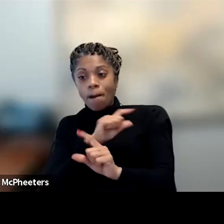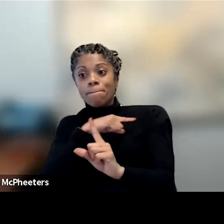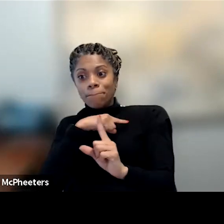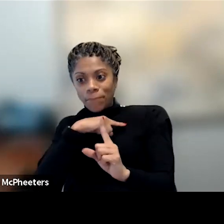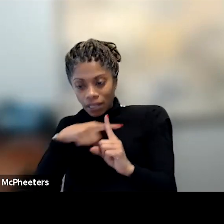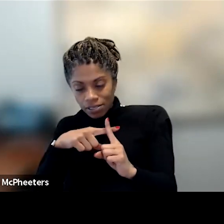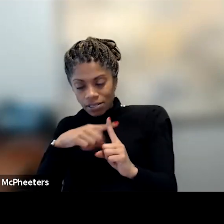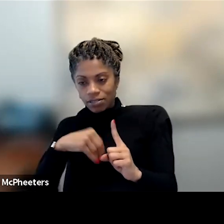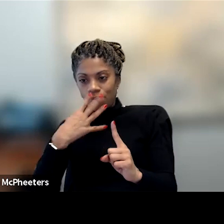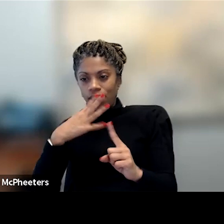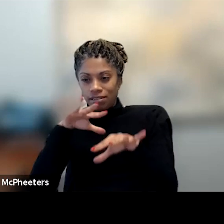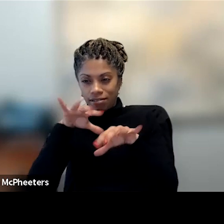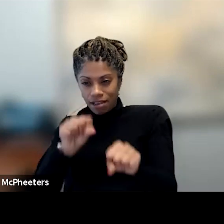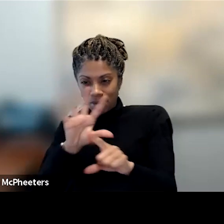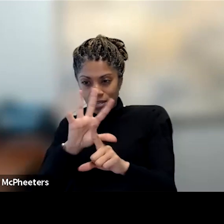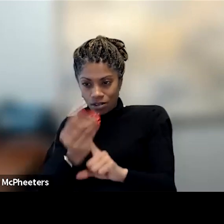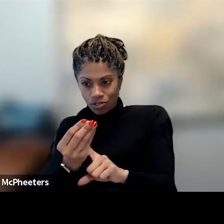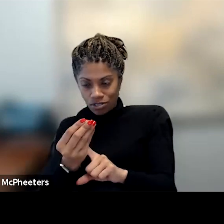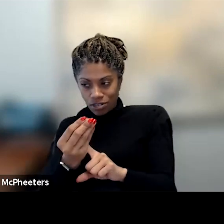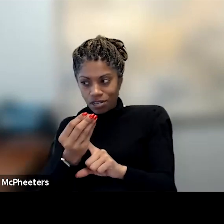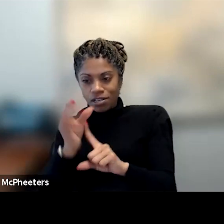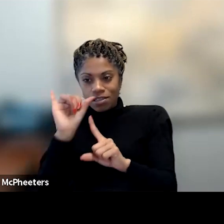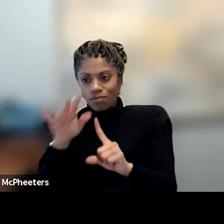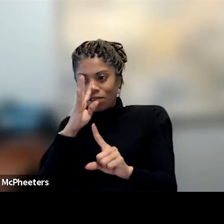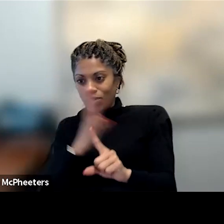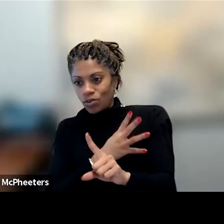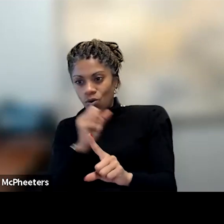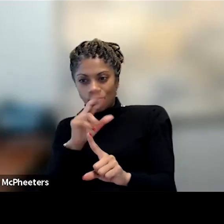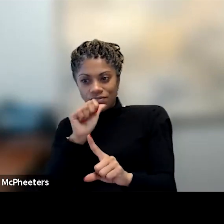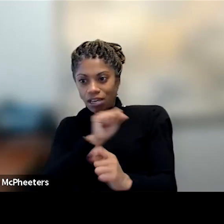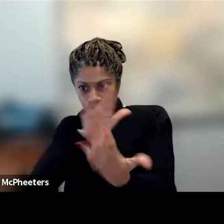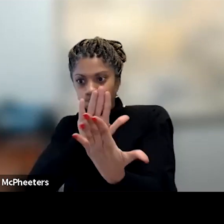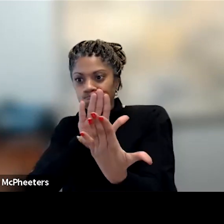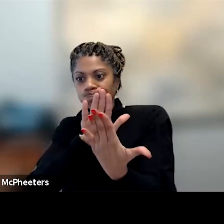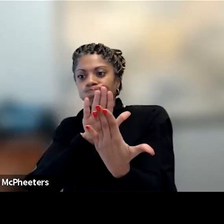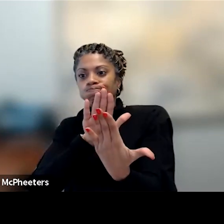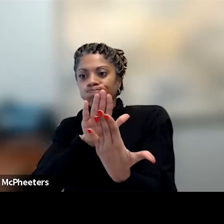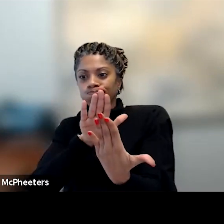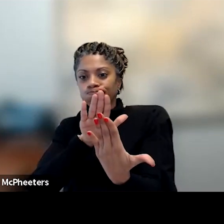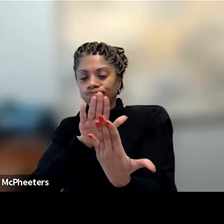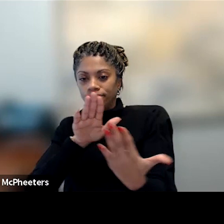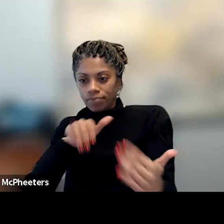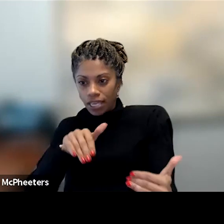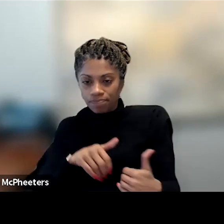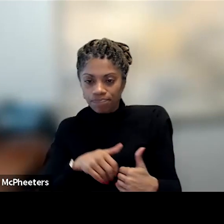spaces that hasn't been addressed. And so there's been questions about that. Another finding from some of